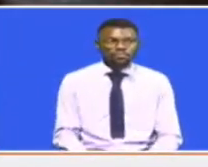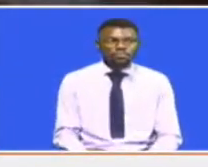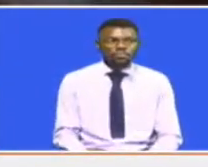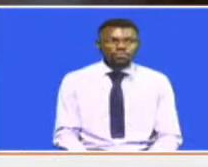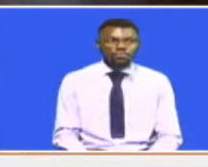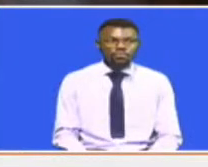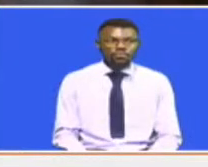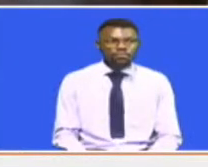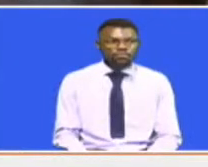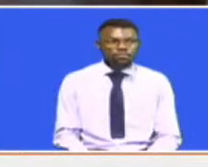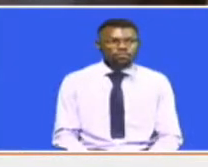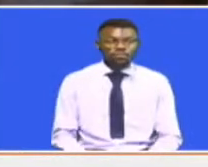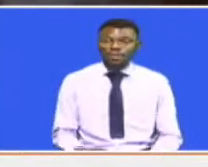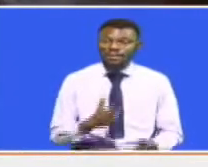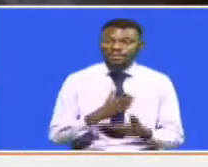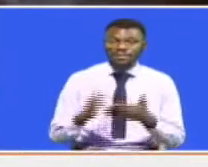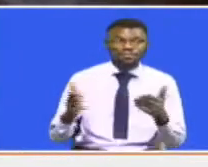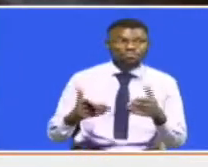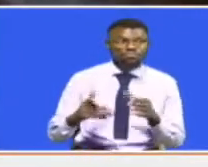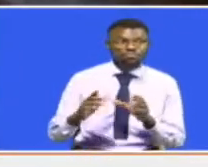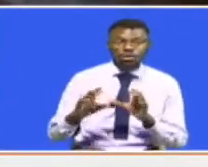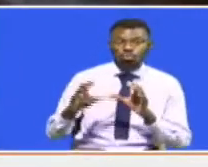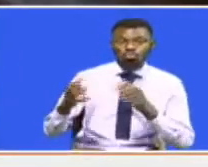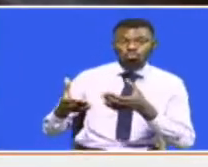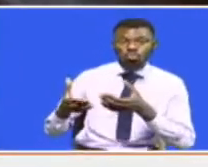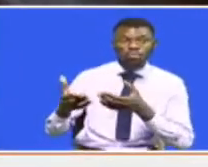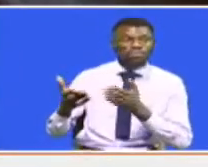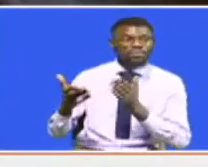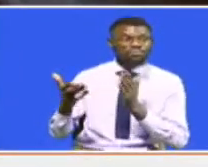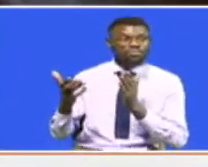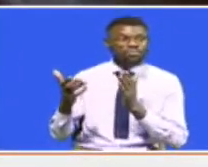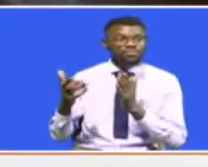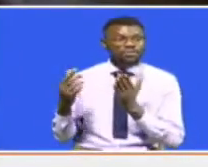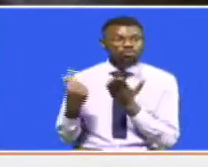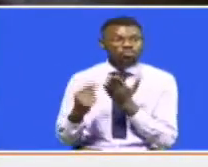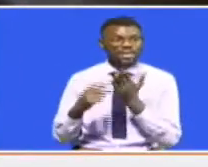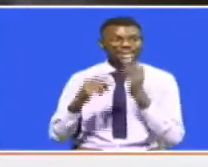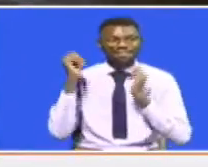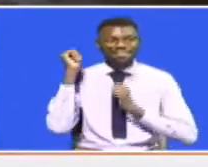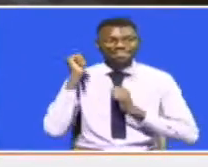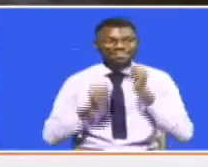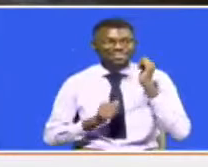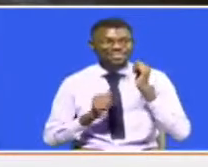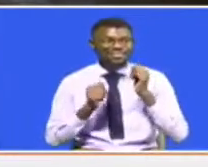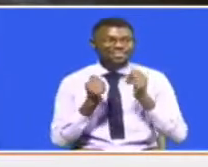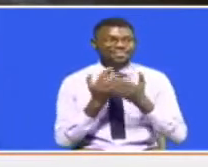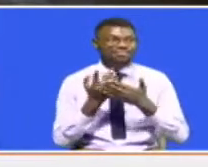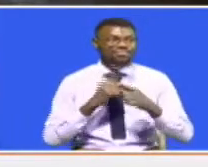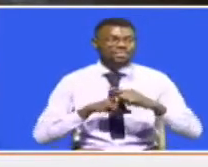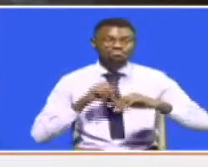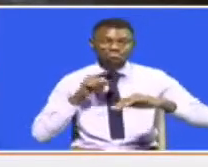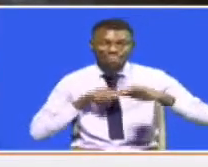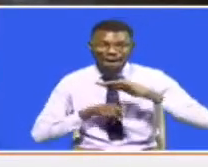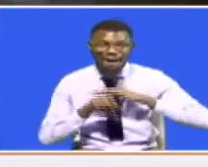some Uganda security forces, Uganda People Defense Forces, entered some areas we